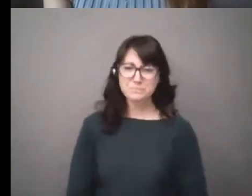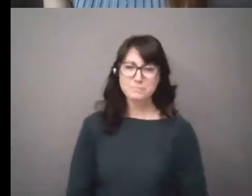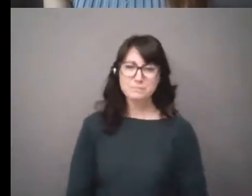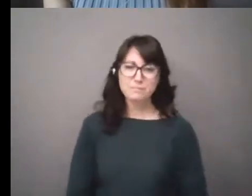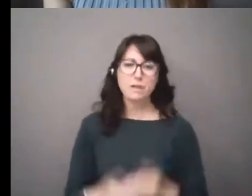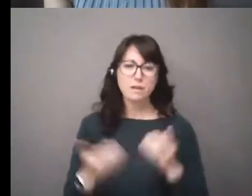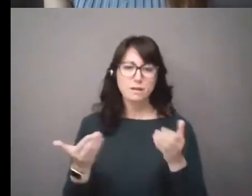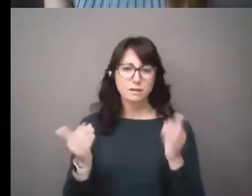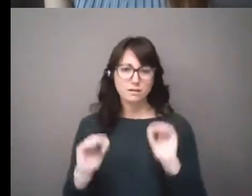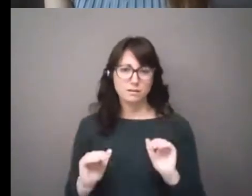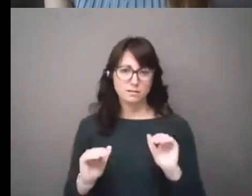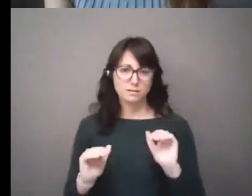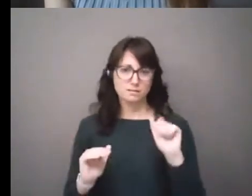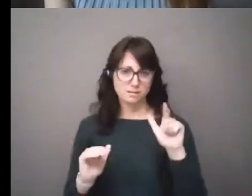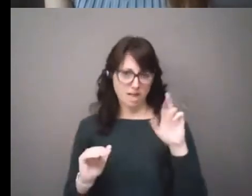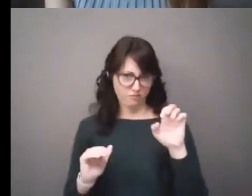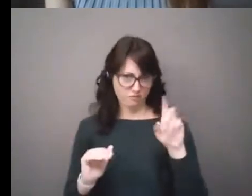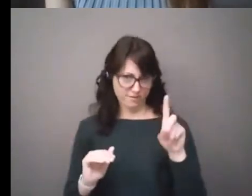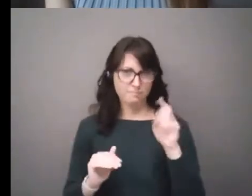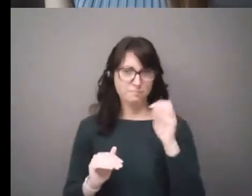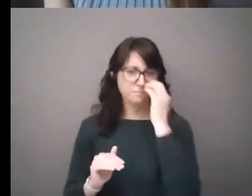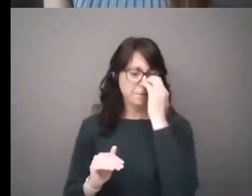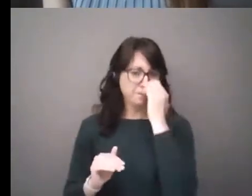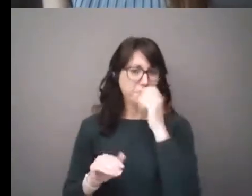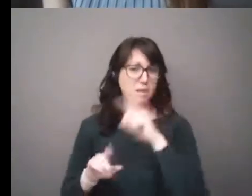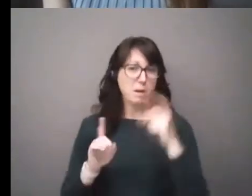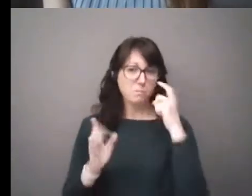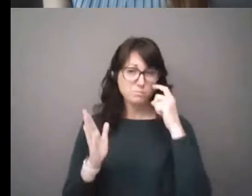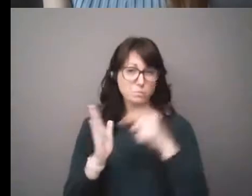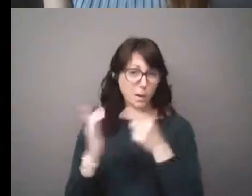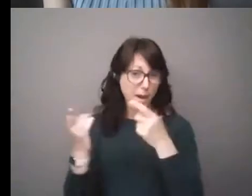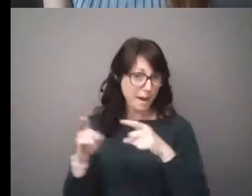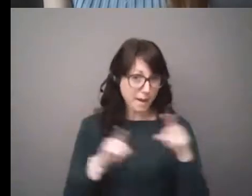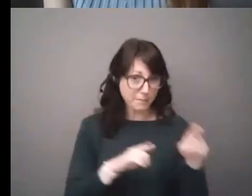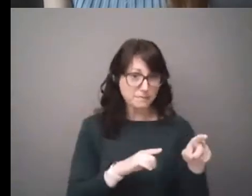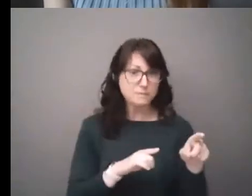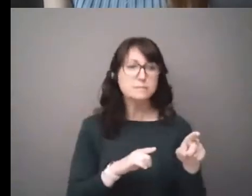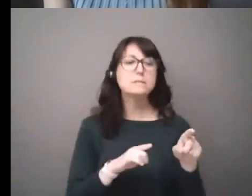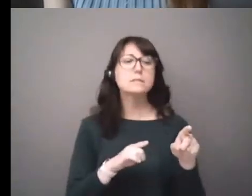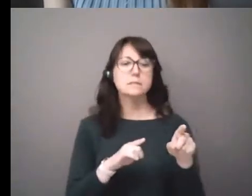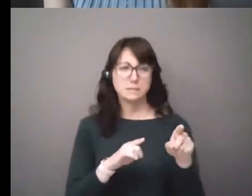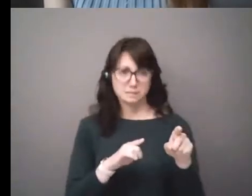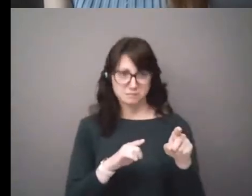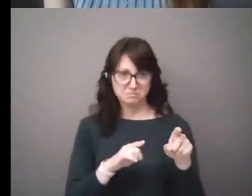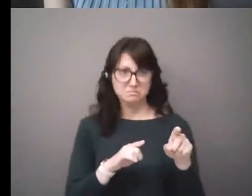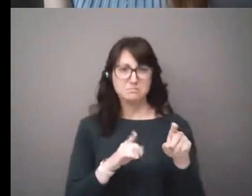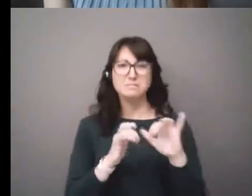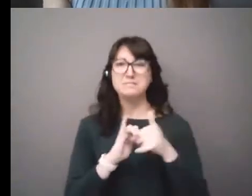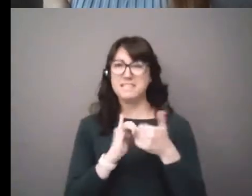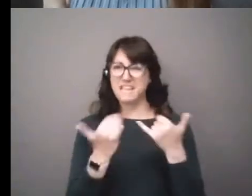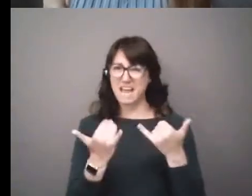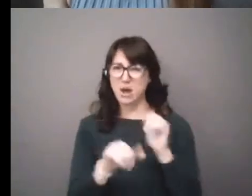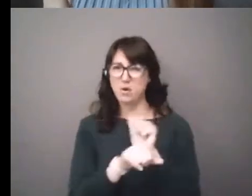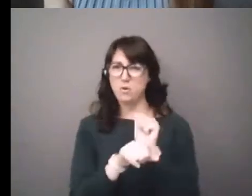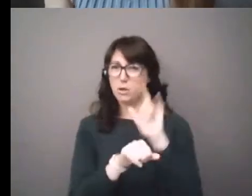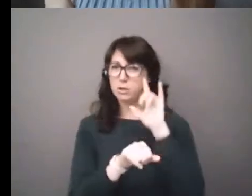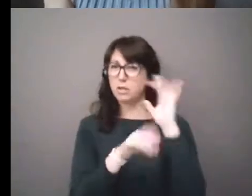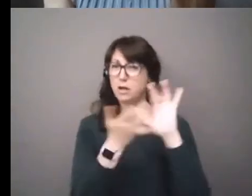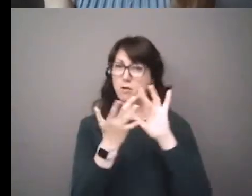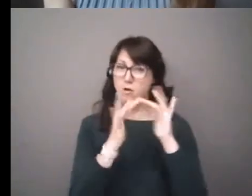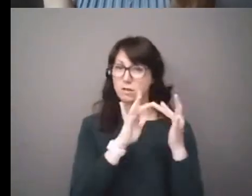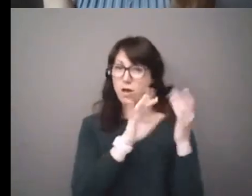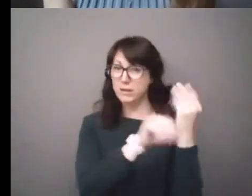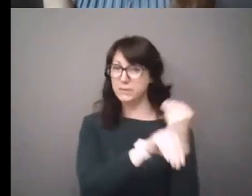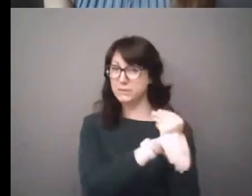I think what's has happened though is that this interest in working virtually has